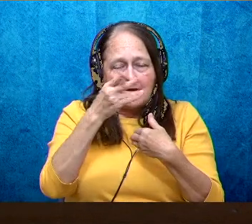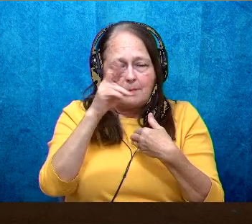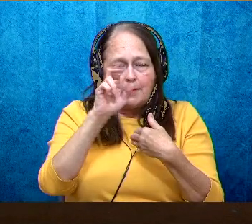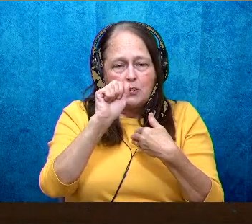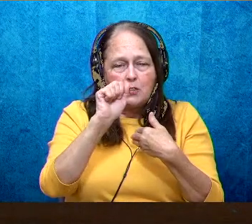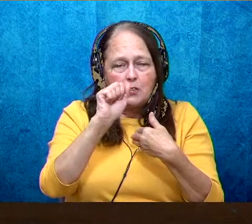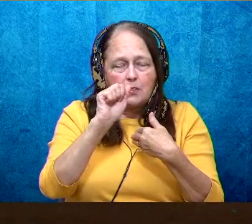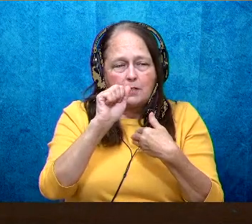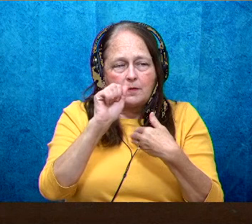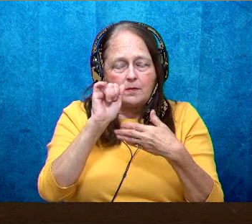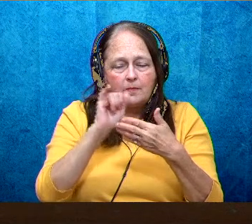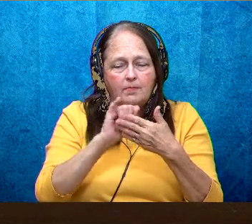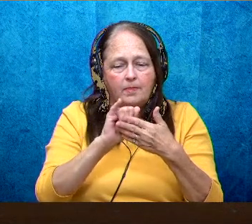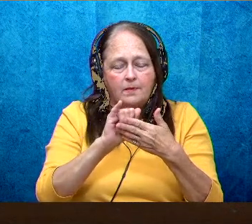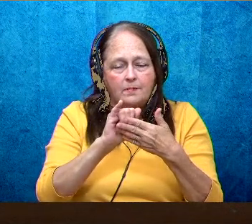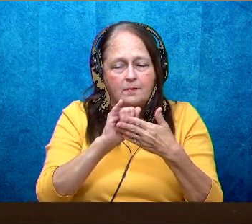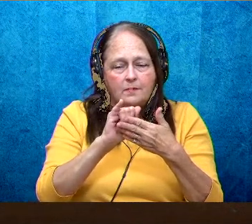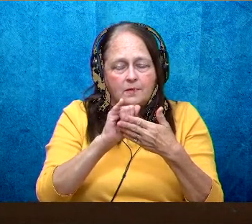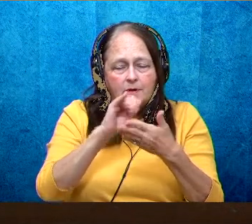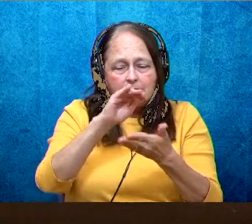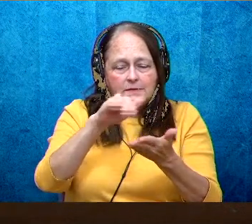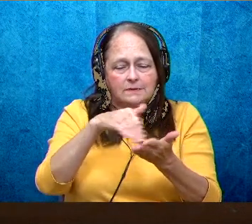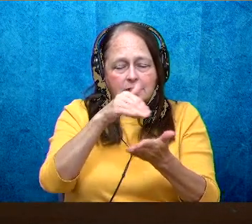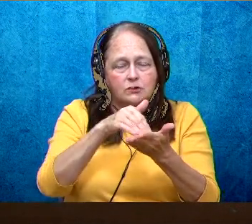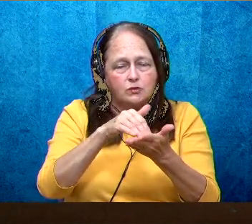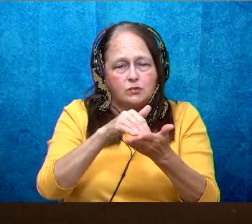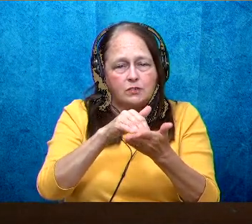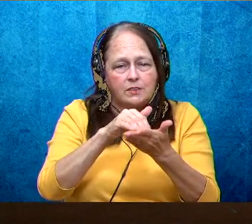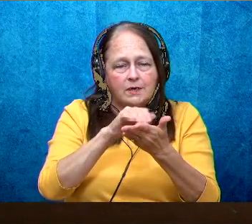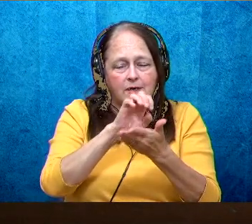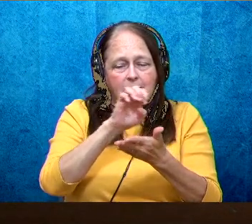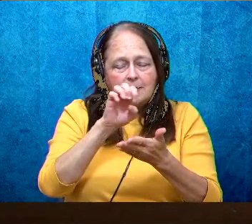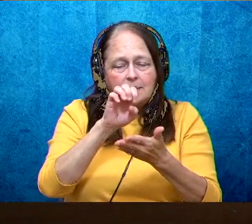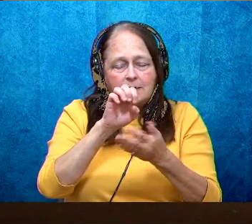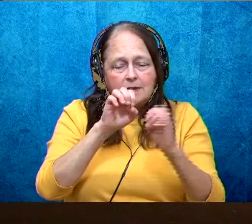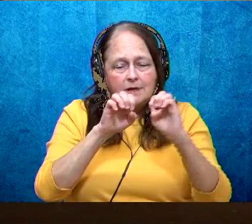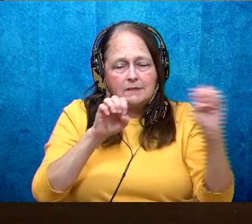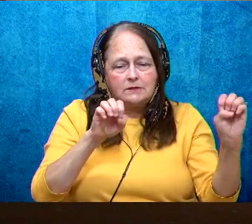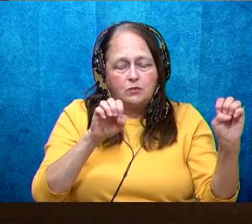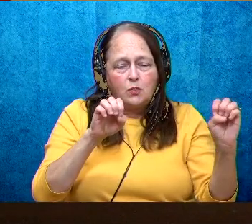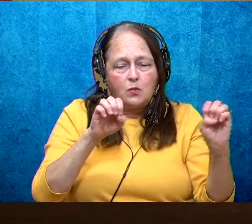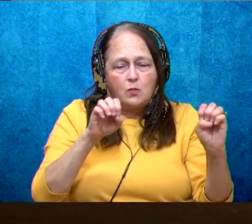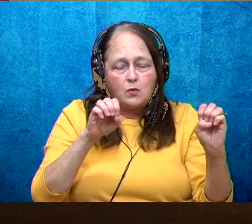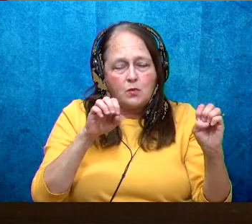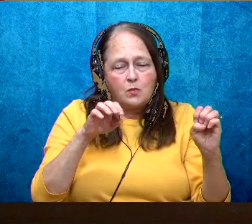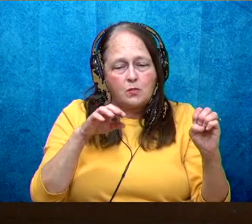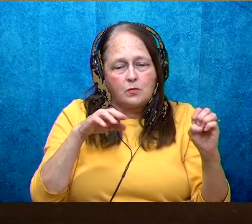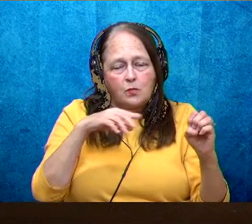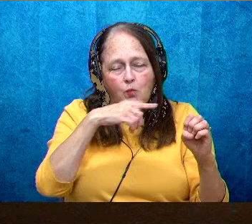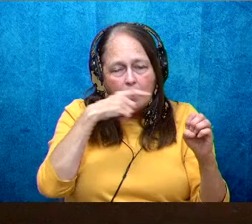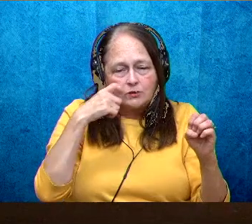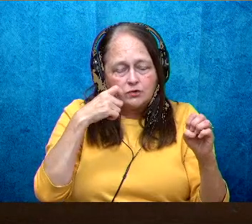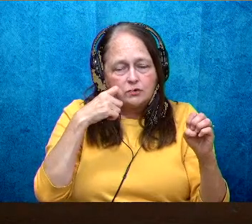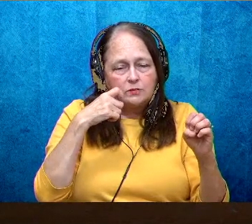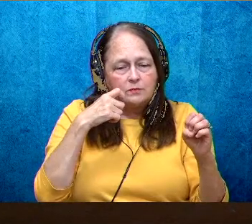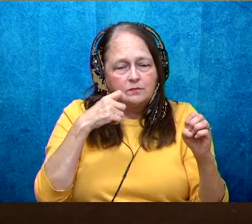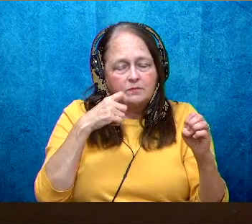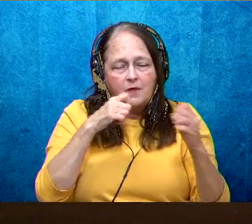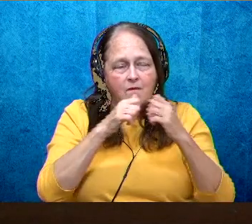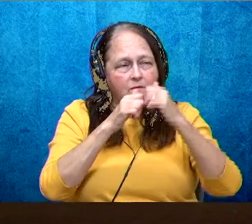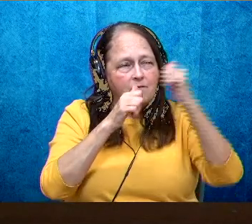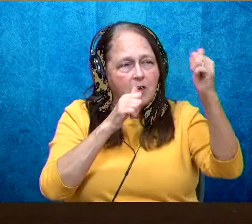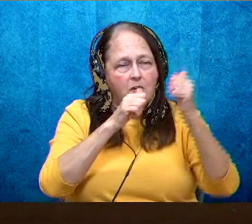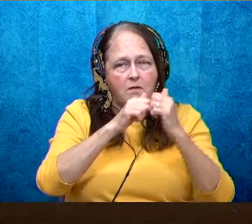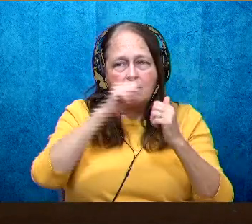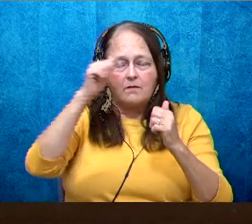This is that vast region in central and eastern Russia with harsh climates, remote locations. However, they do